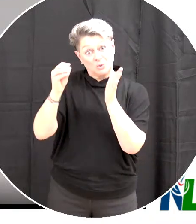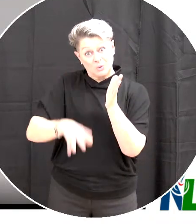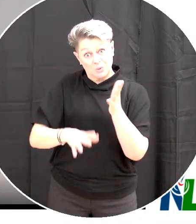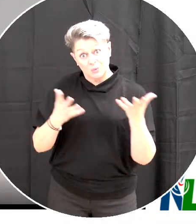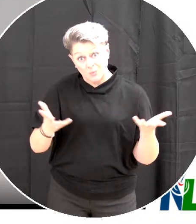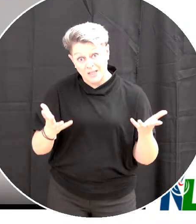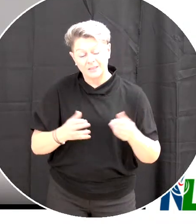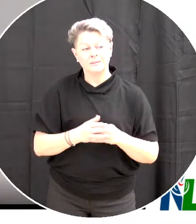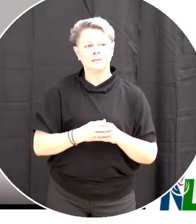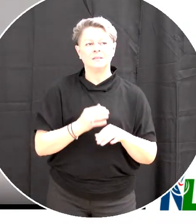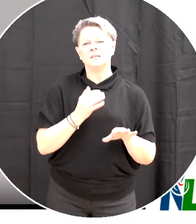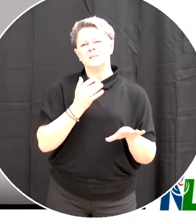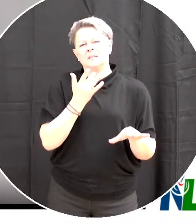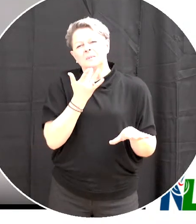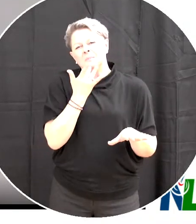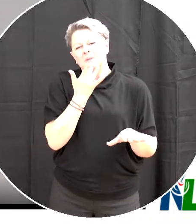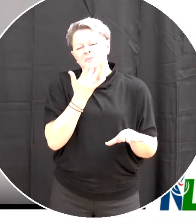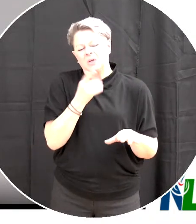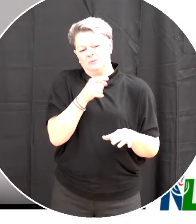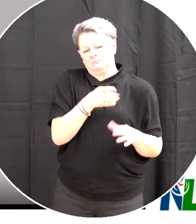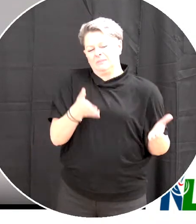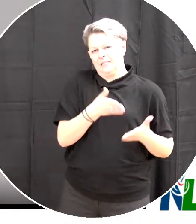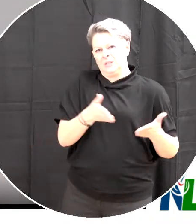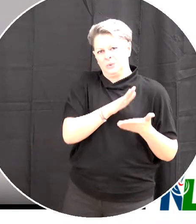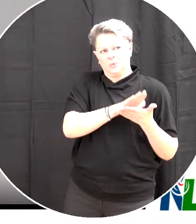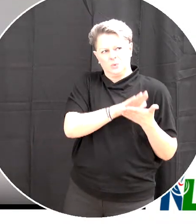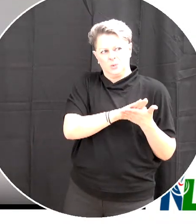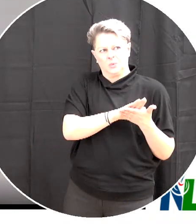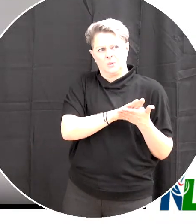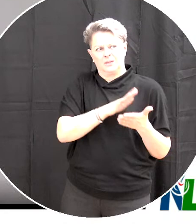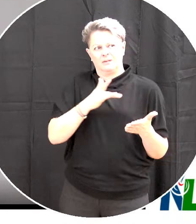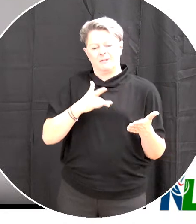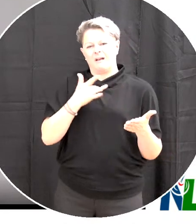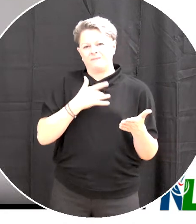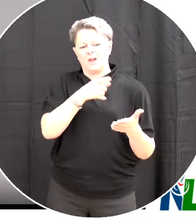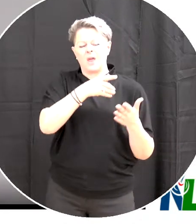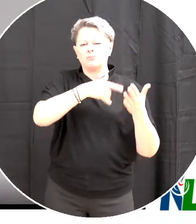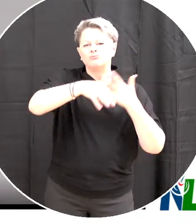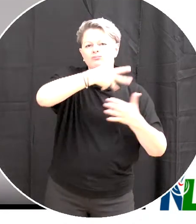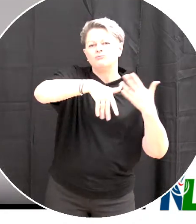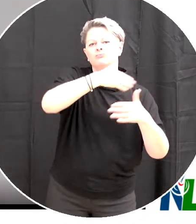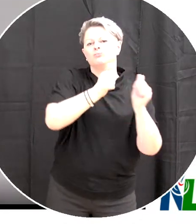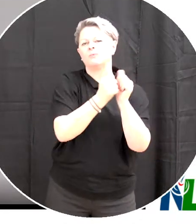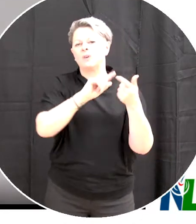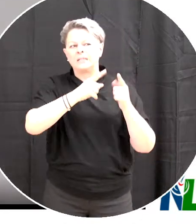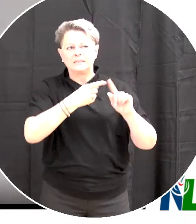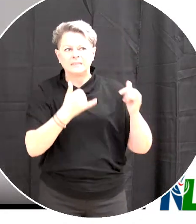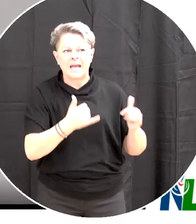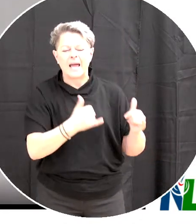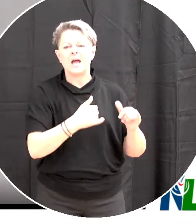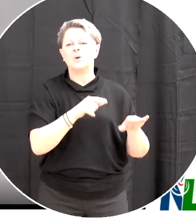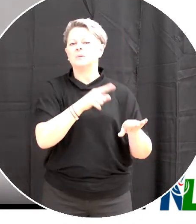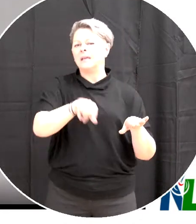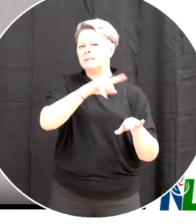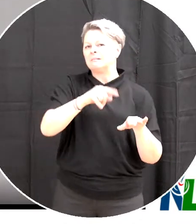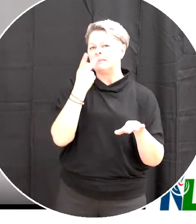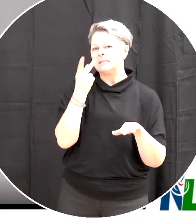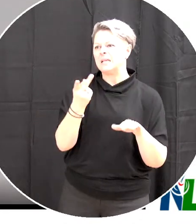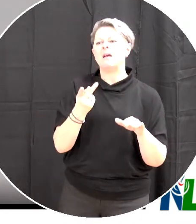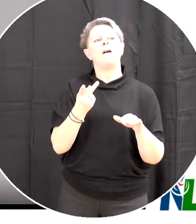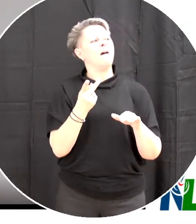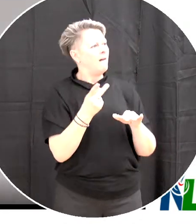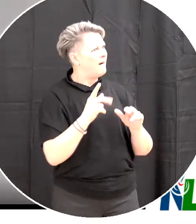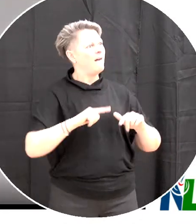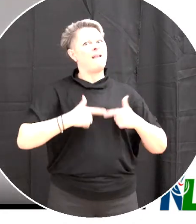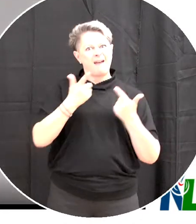believe, right? I think they're getting more from it when they're here. I think they're re-engaging with their friends. I think there's more normalcy. This is the way life in society actually works,